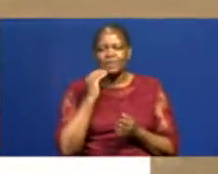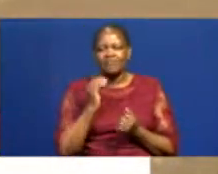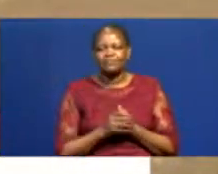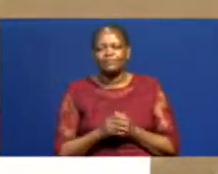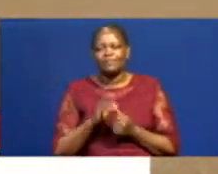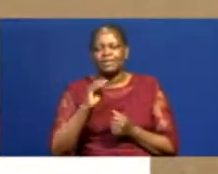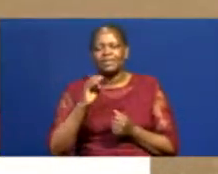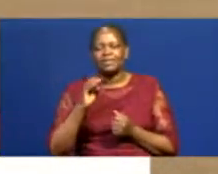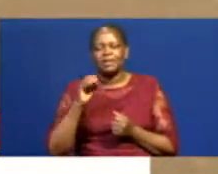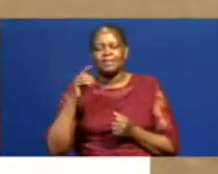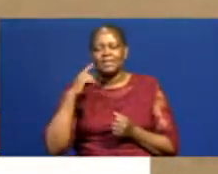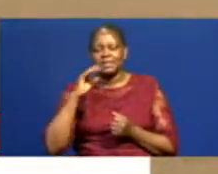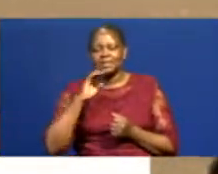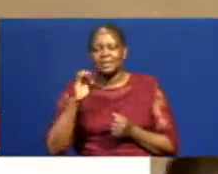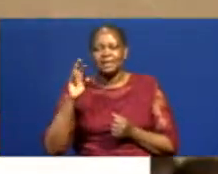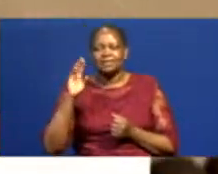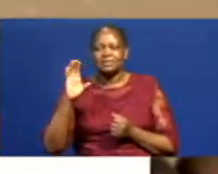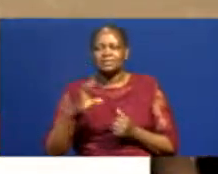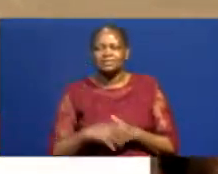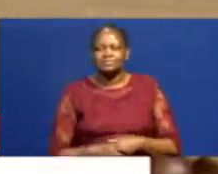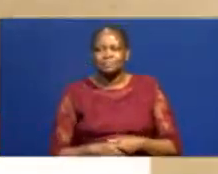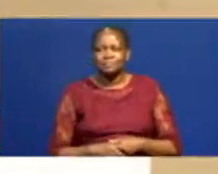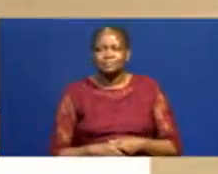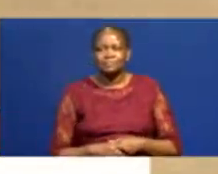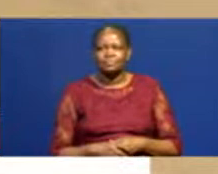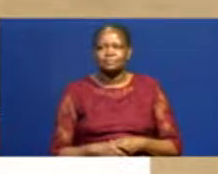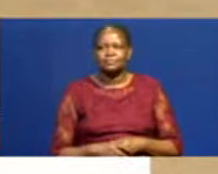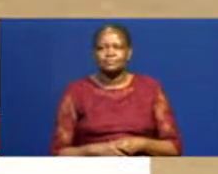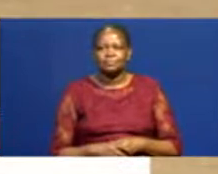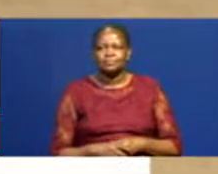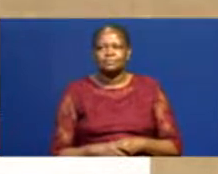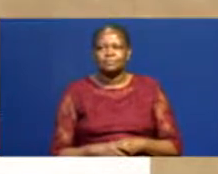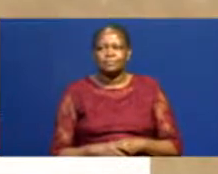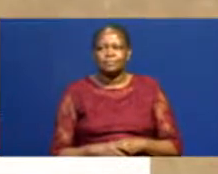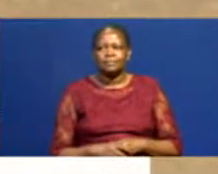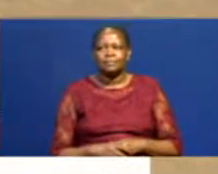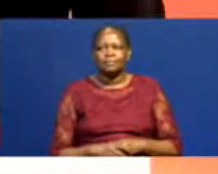by a solitary goal. Nora Mwangi for Prime Edition.